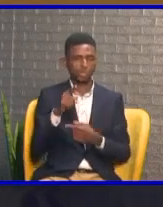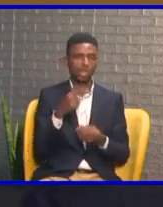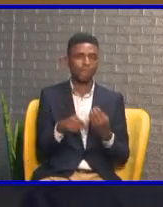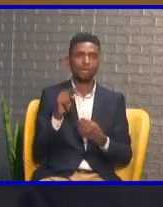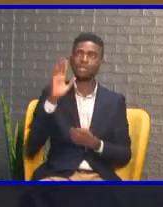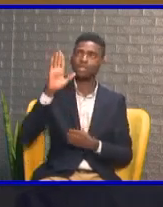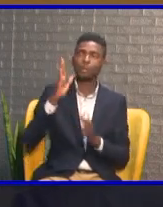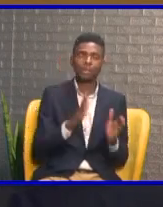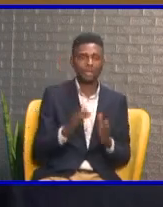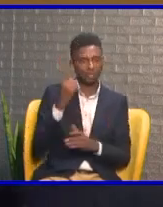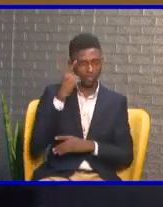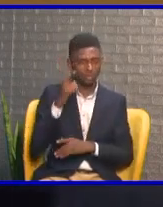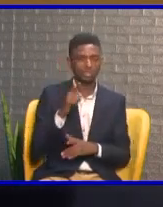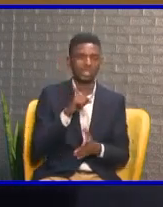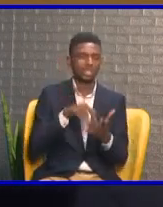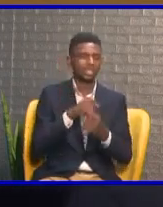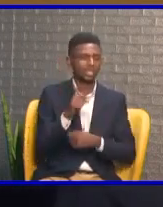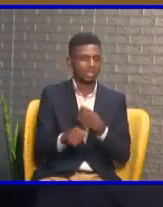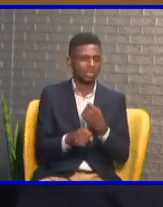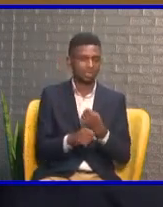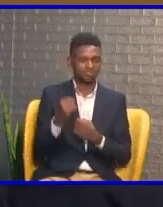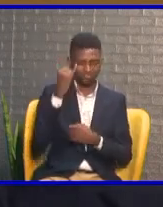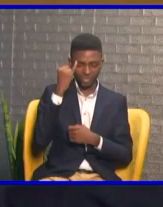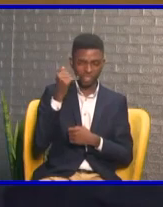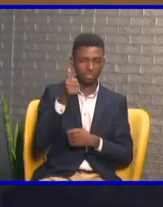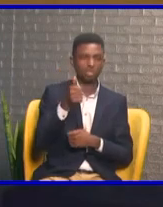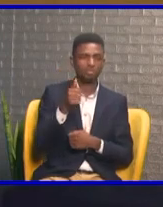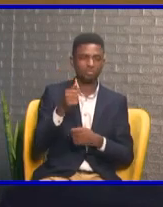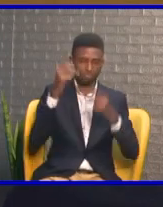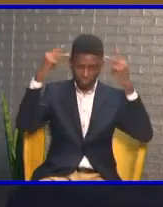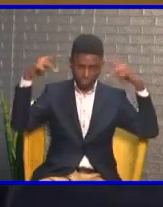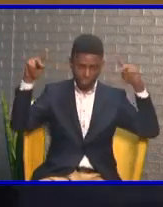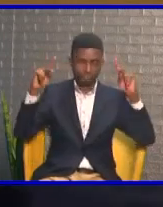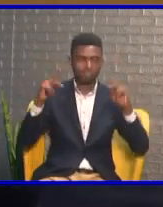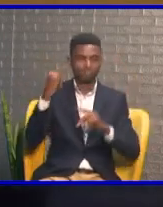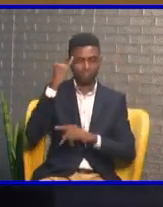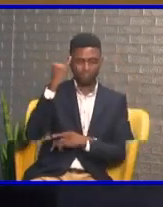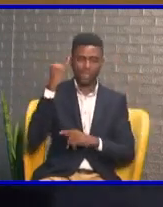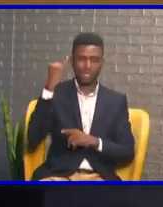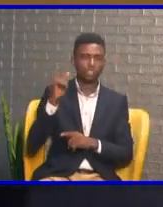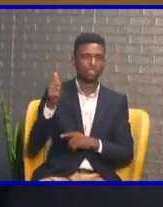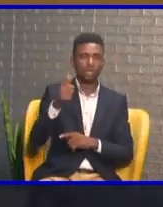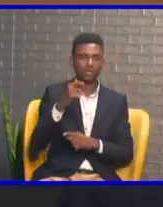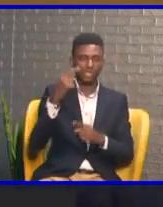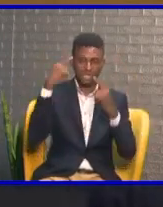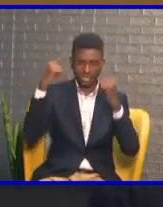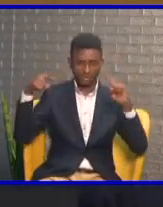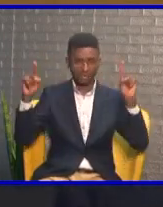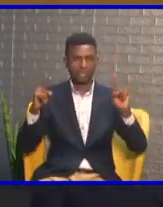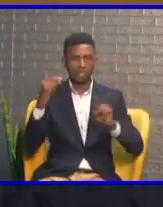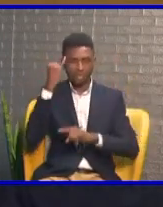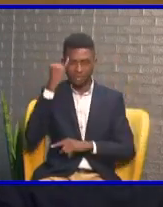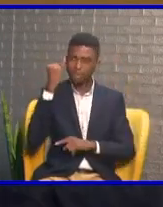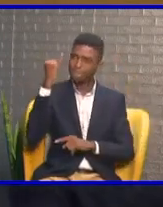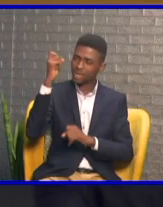you this year. Imagine yourself prosperous. Imagine yourself successful. Imagine that